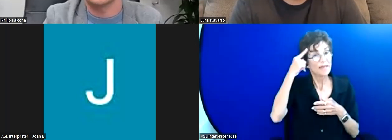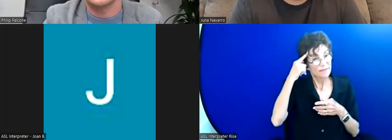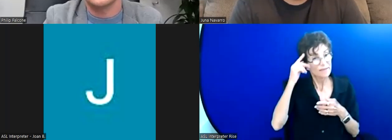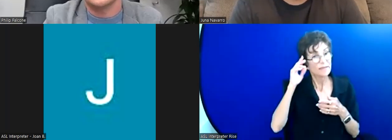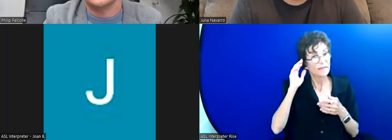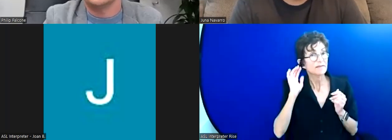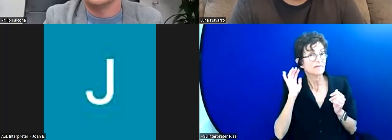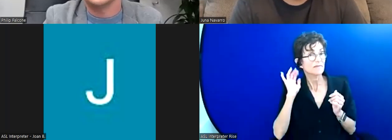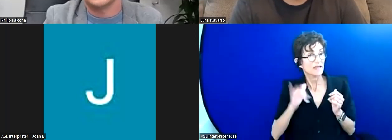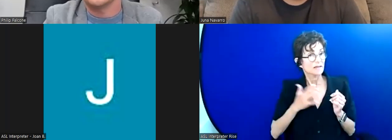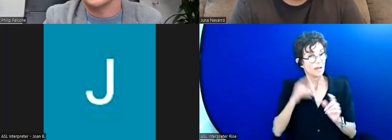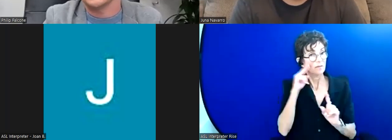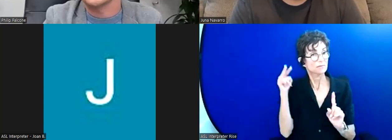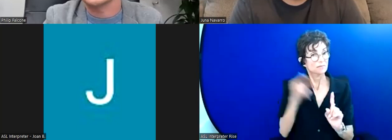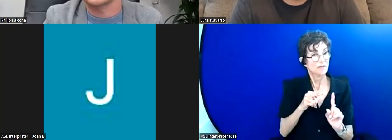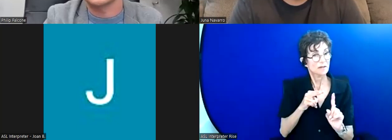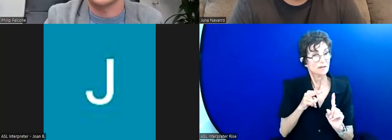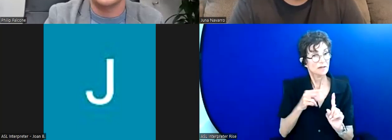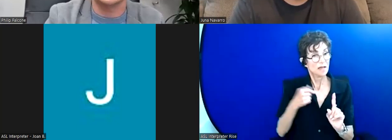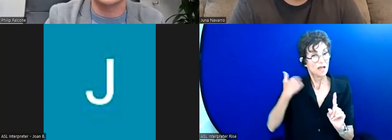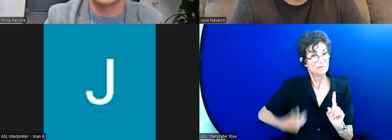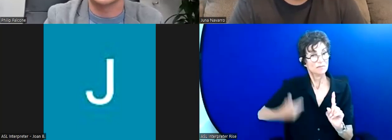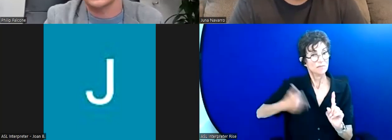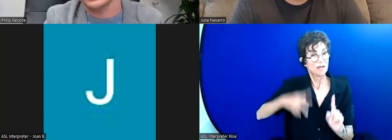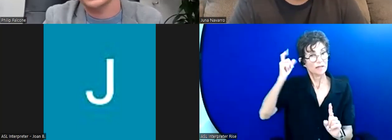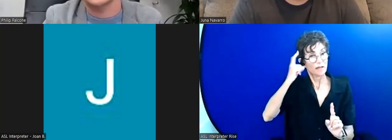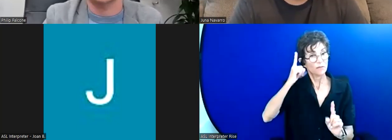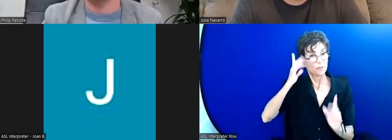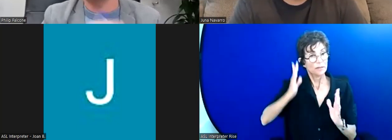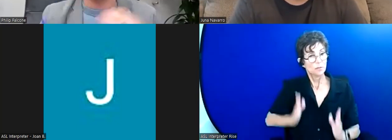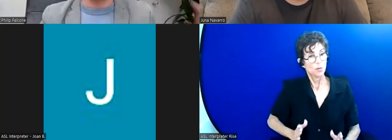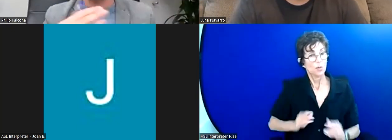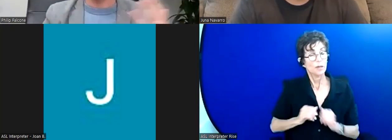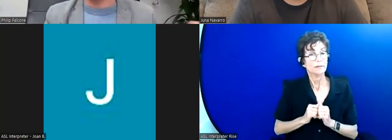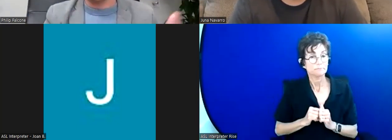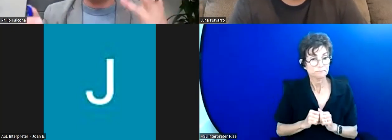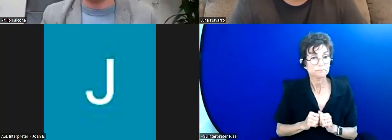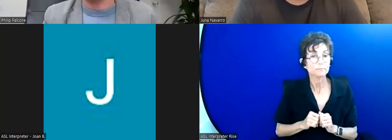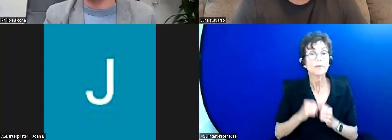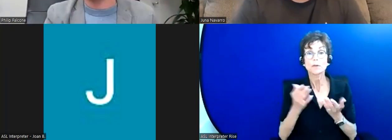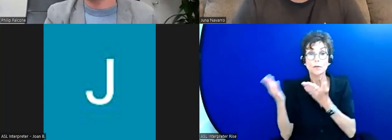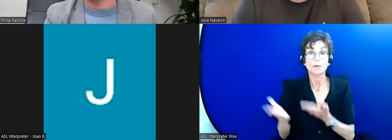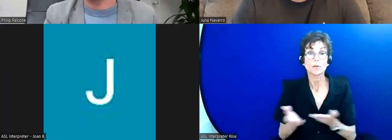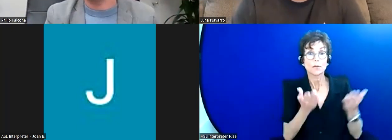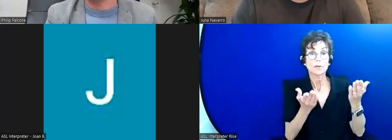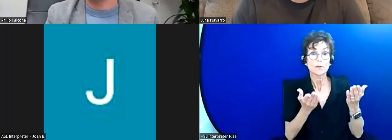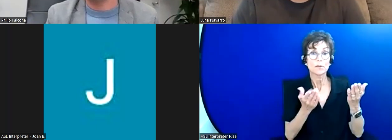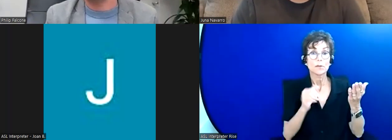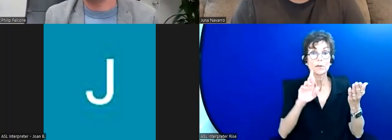perspective. Rachel, I don't know if we want to turn over to some questions to be talking, just to help maybe conversation flow more, whatever you guys